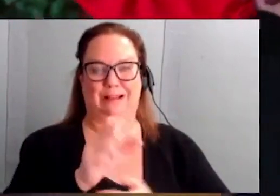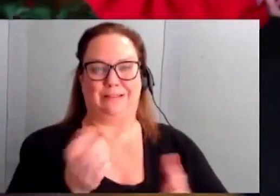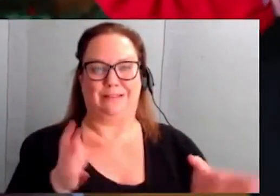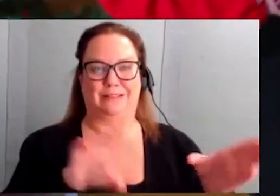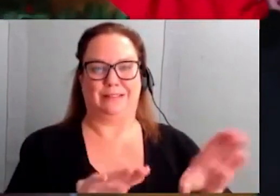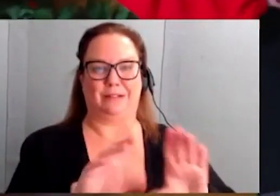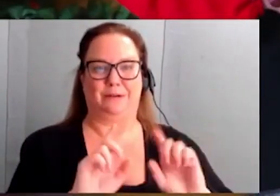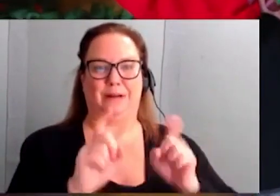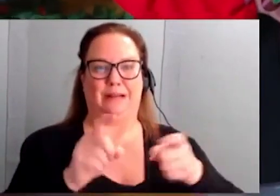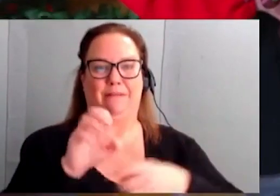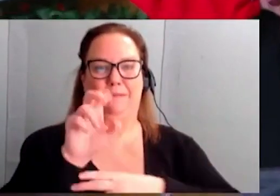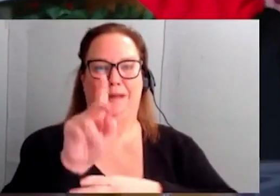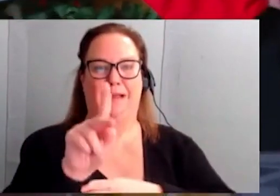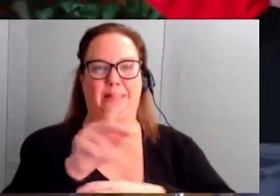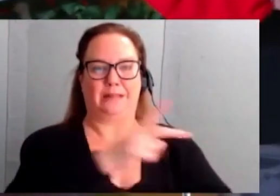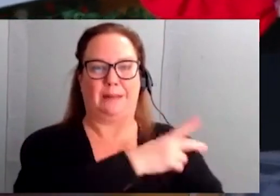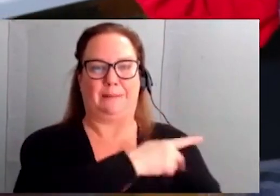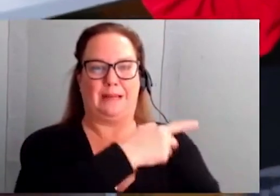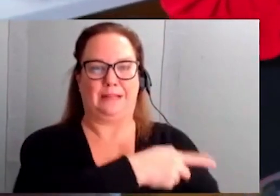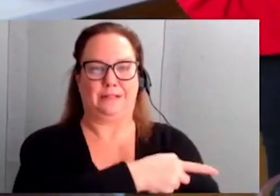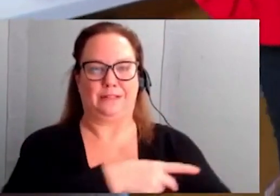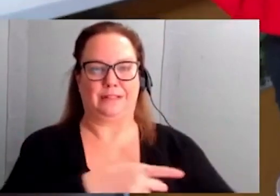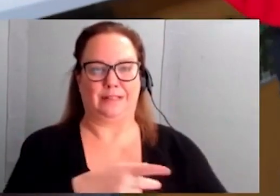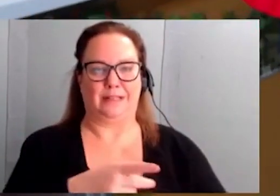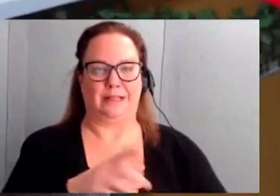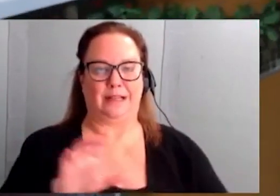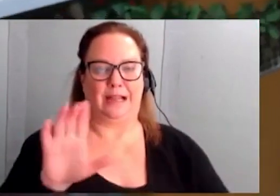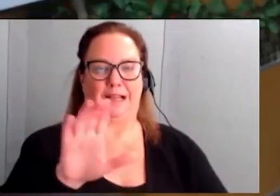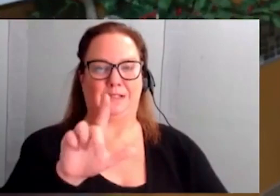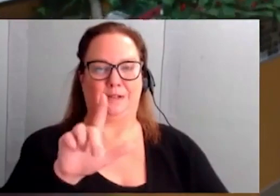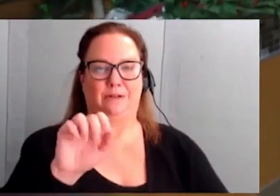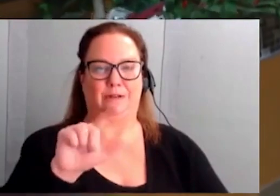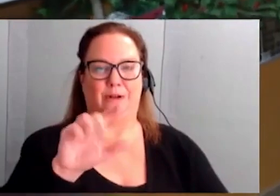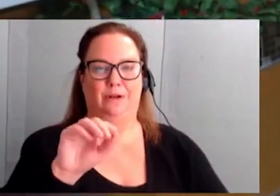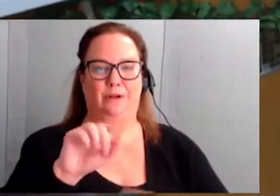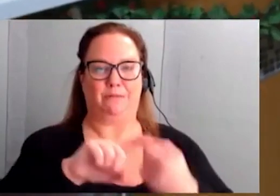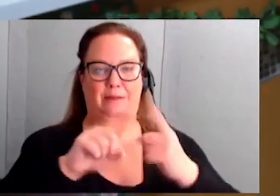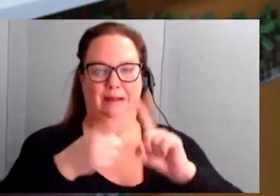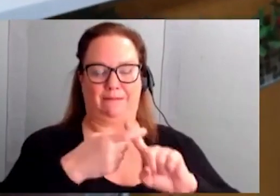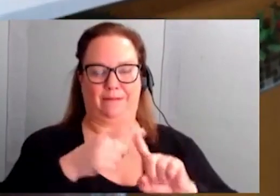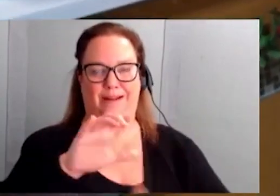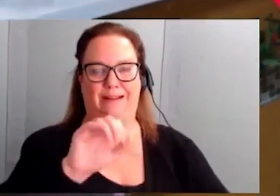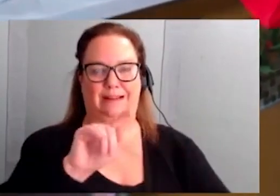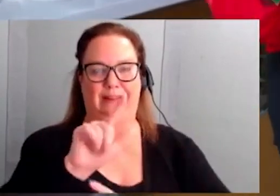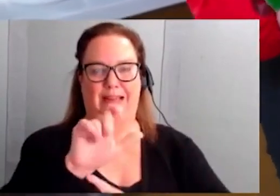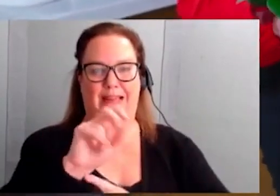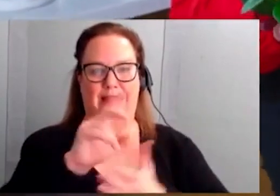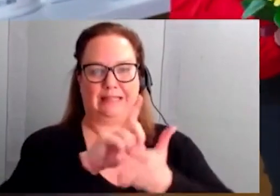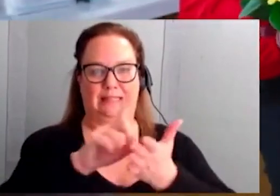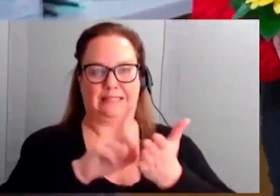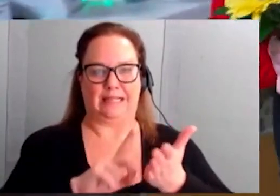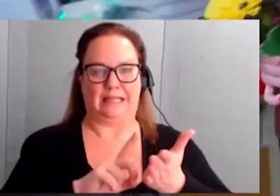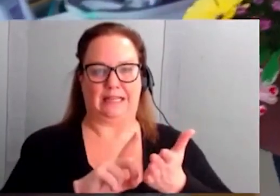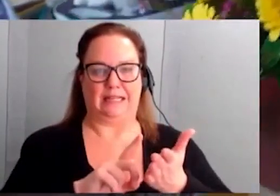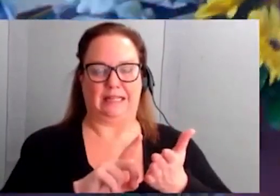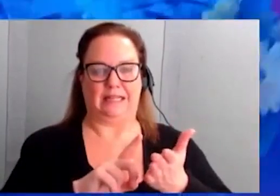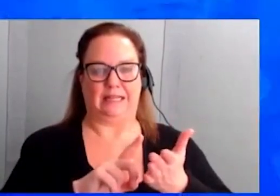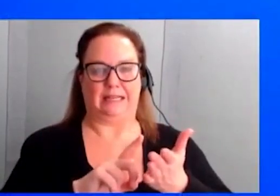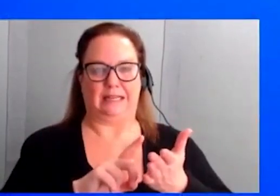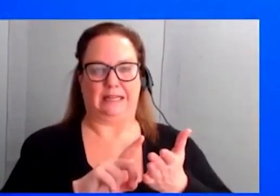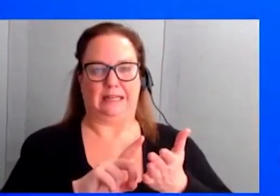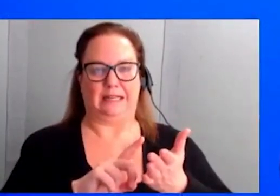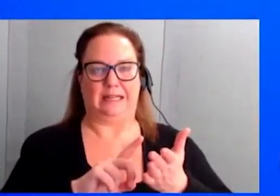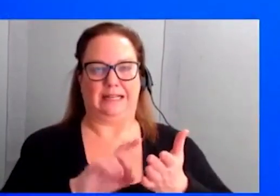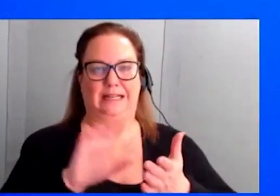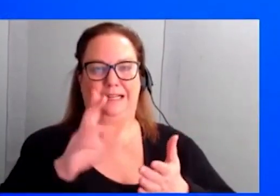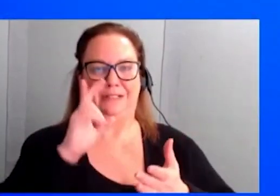to patients, and it has her little logo on there that my friend Caitlin actually designed on behalf of her. And this, what you're